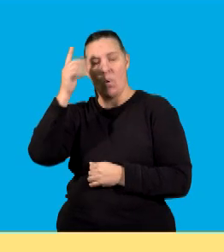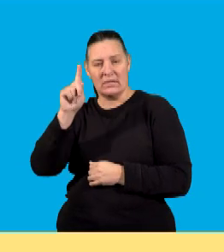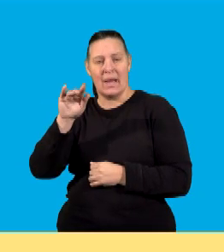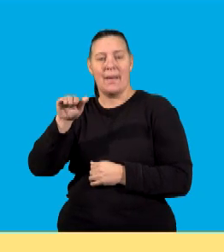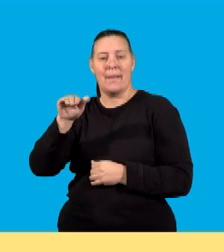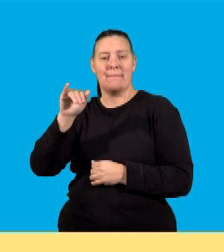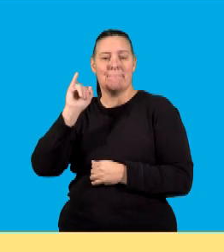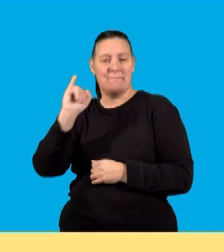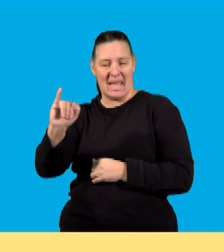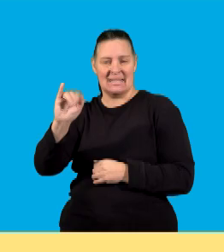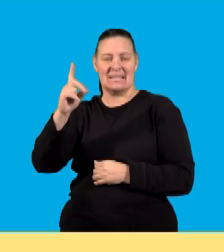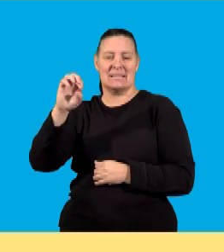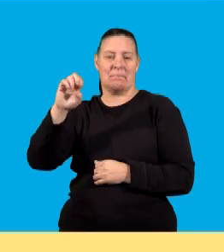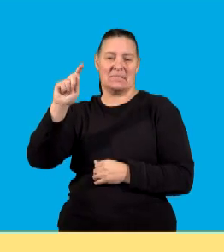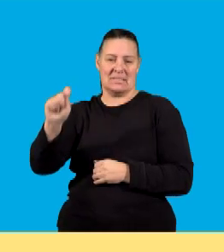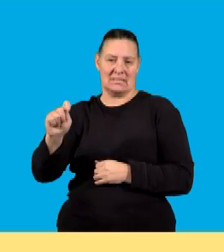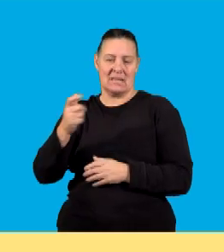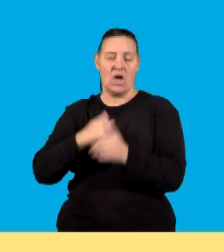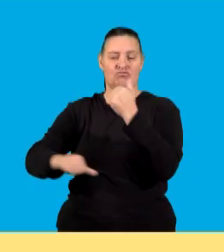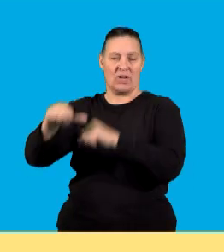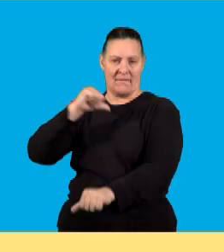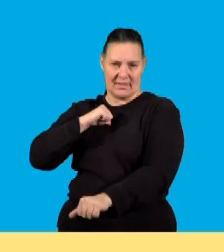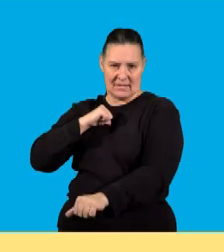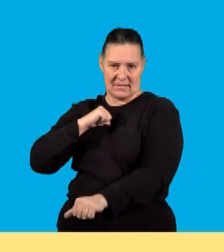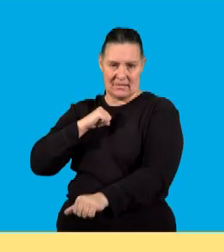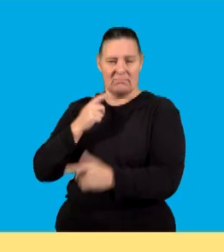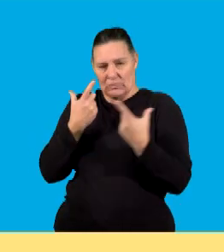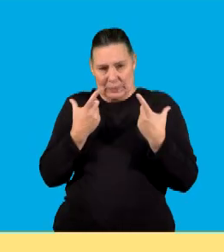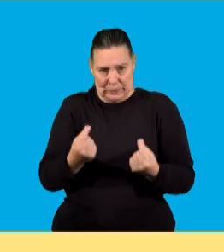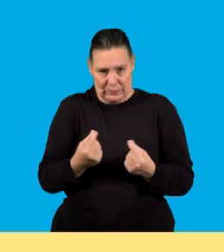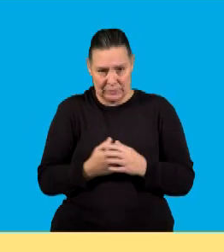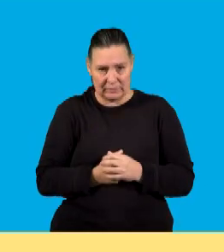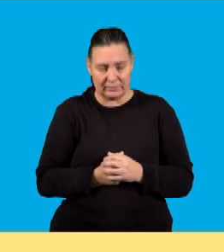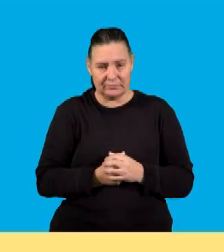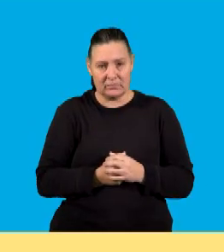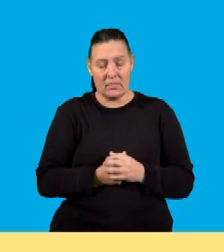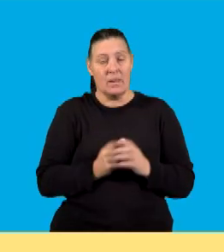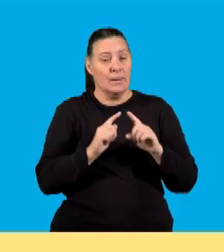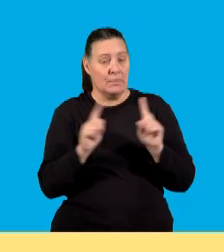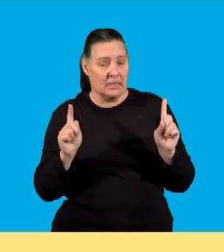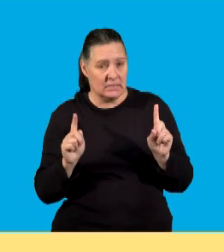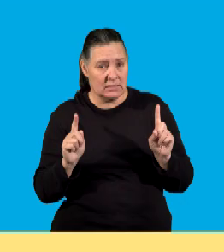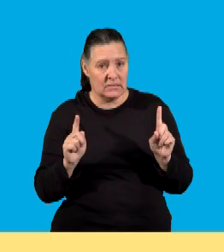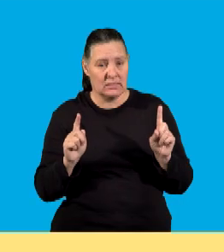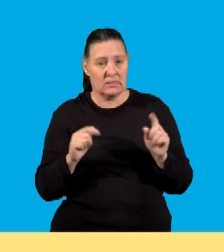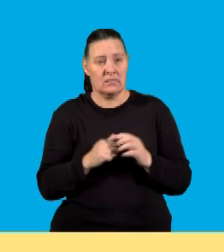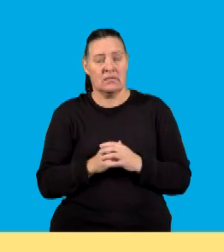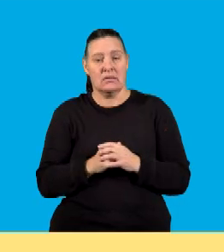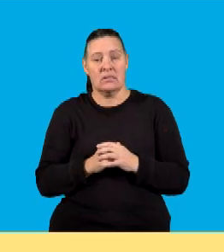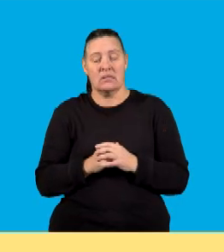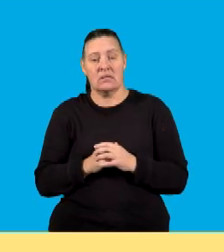as bad debts recovered. That is what we do. However,